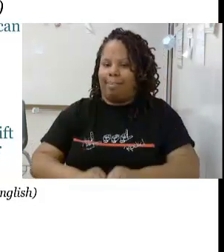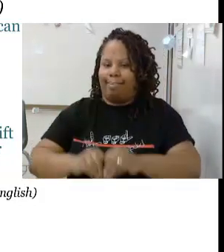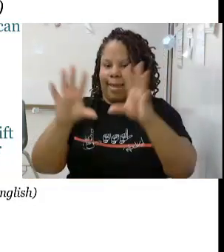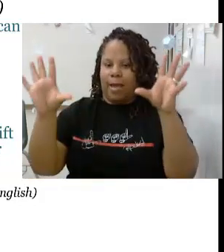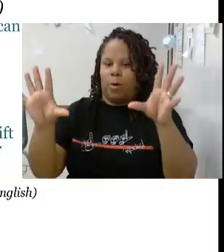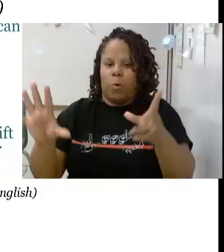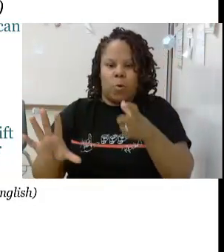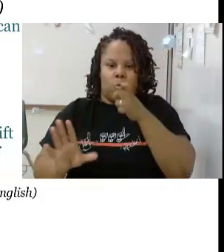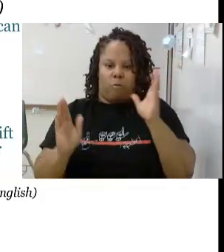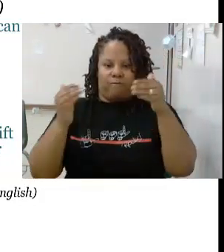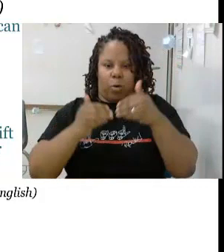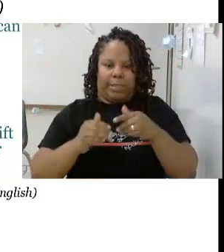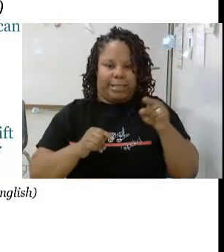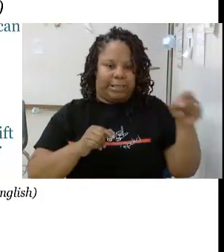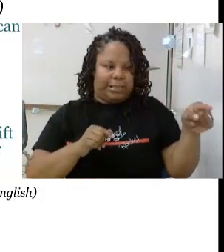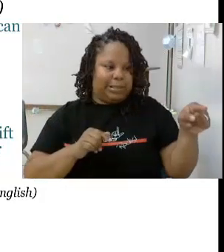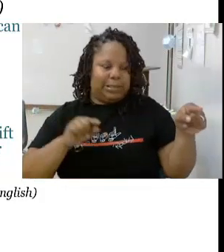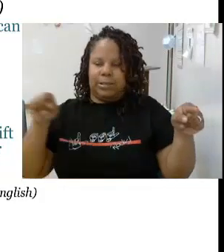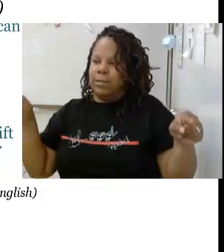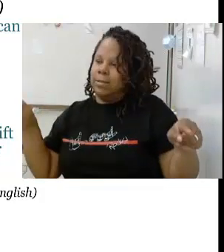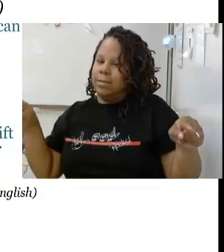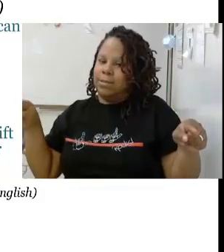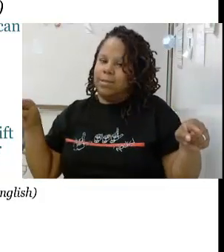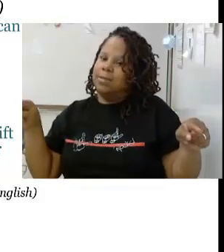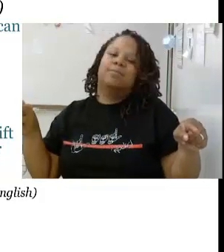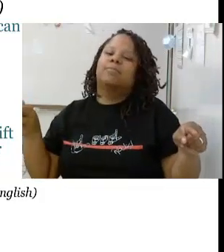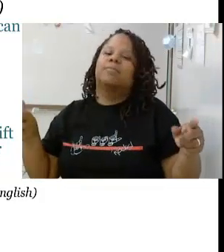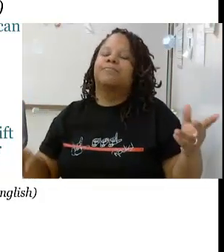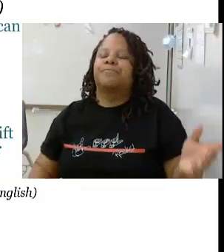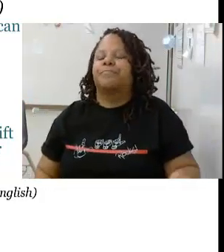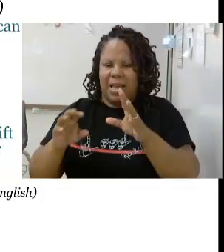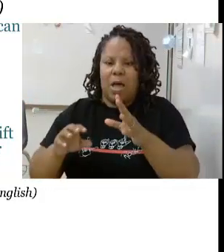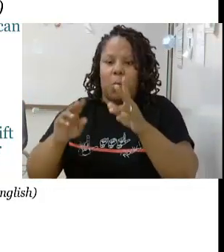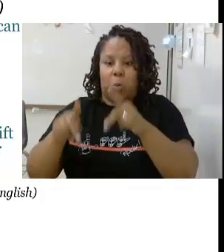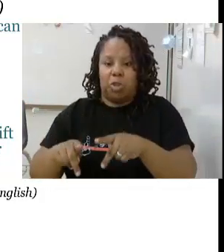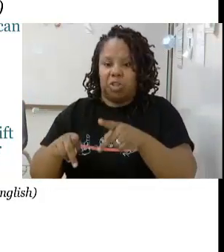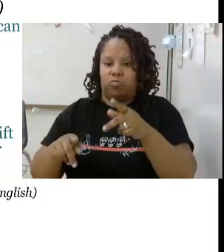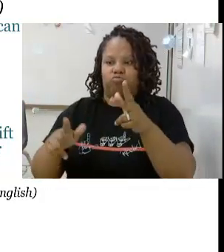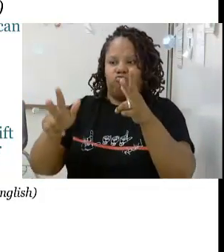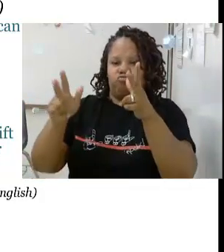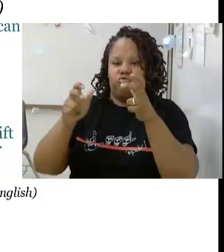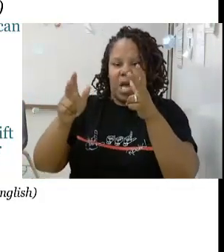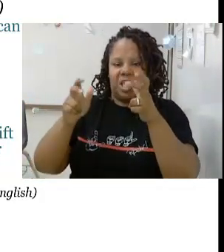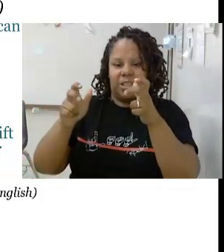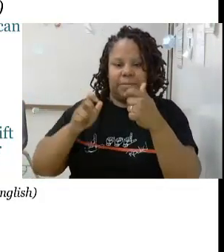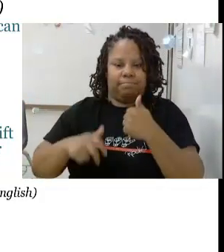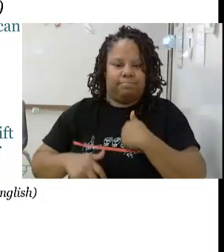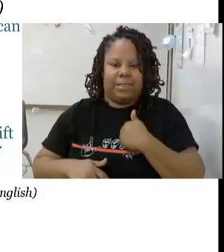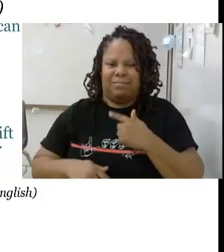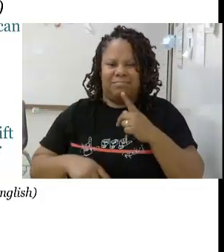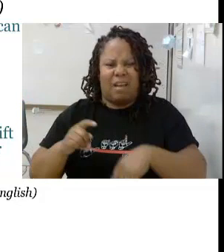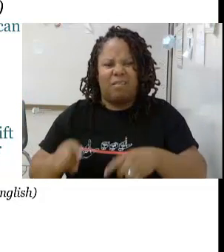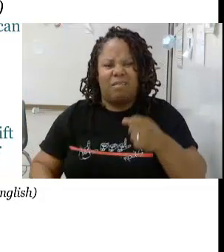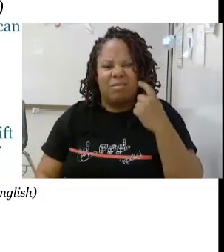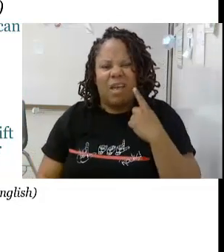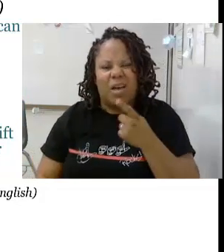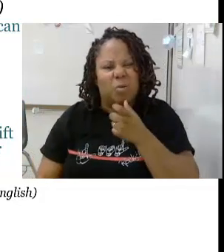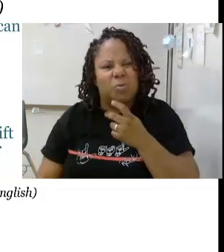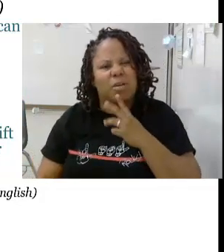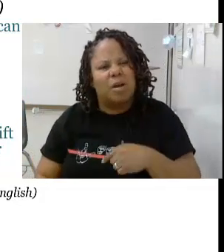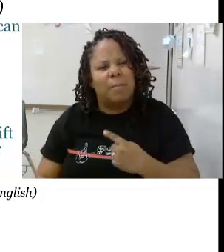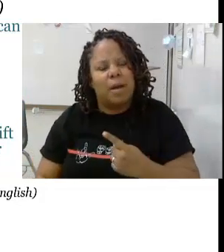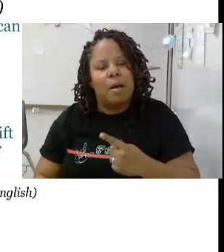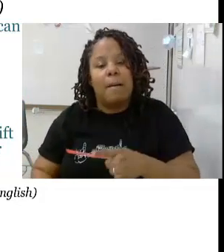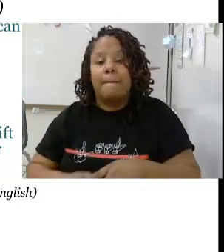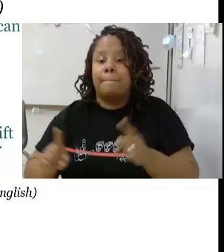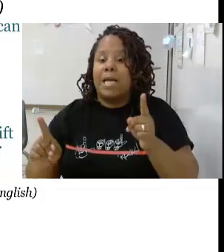is. Visually, if the viewer is not clear who they're signing about, they're able to pick it up because not only are you pointing to that person and looking at that spot,